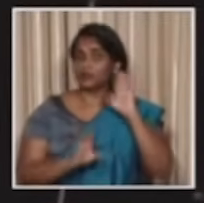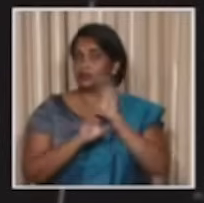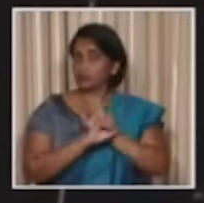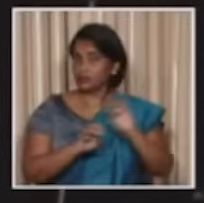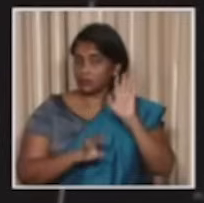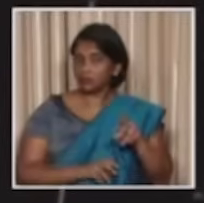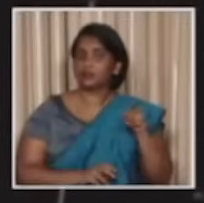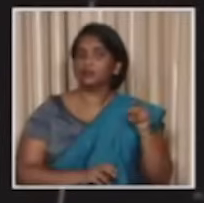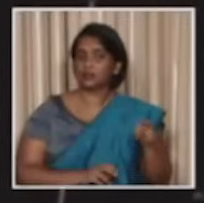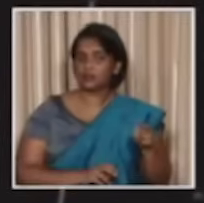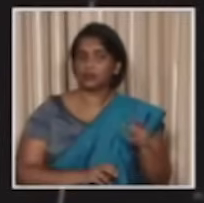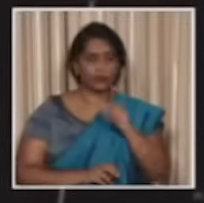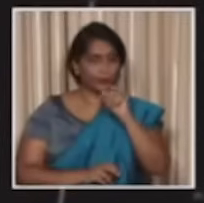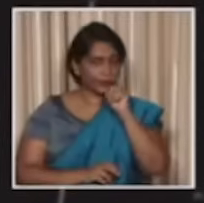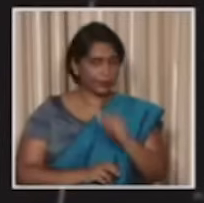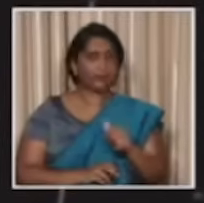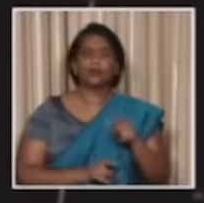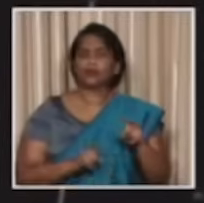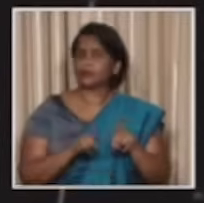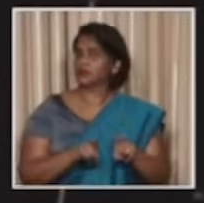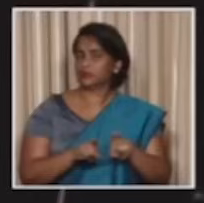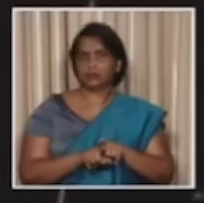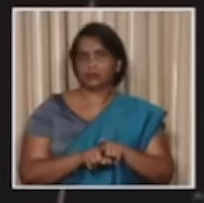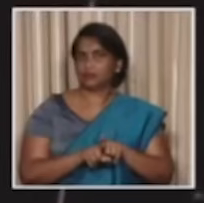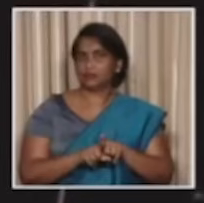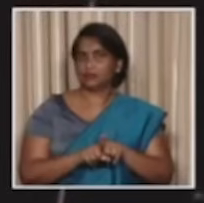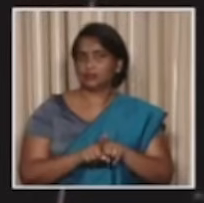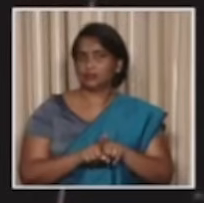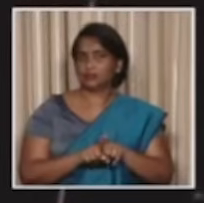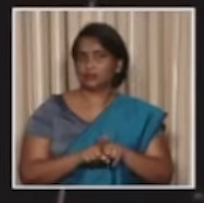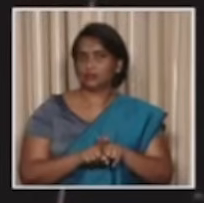is no delay. Oh. Sir, there is no point of shouting here.